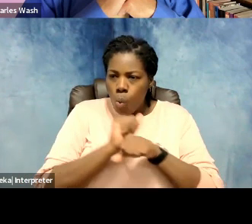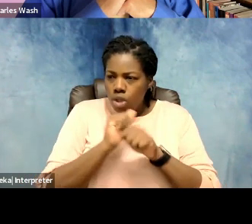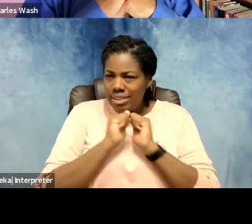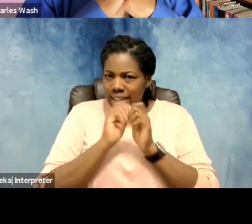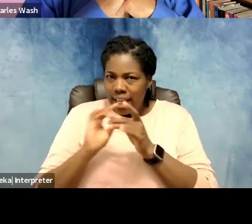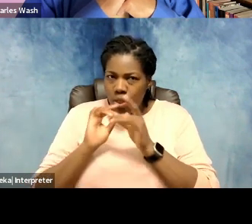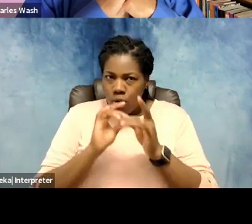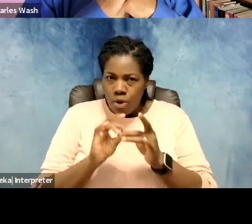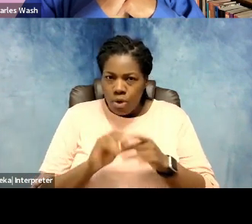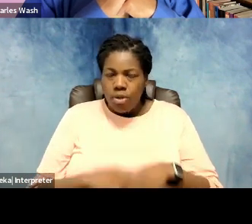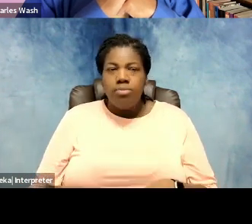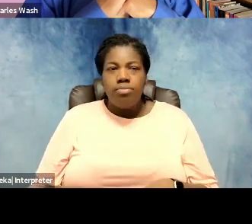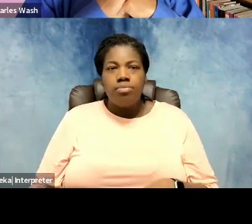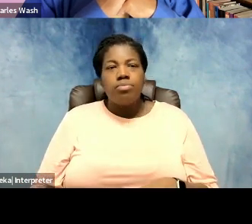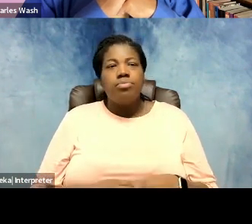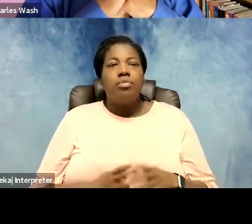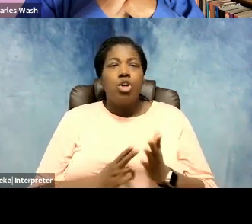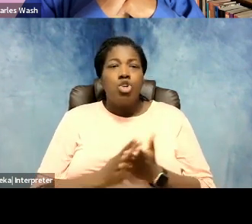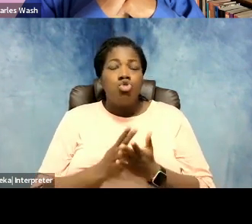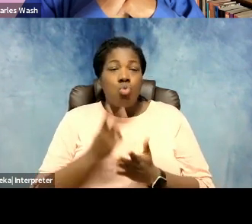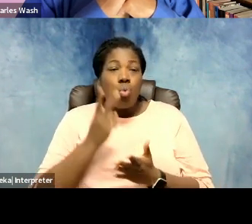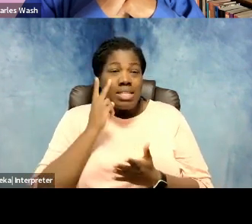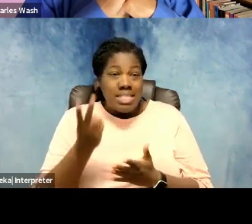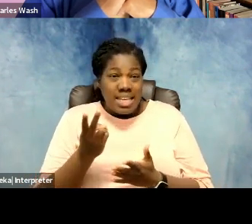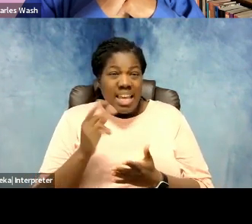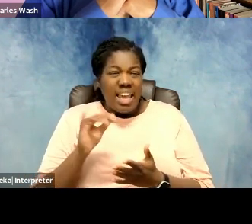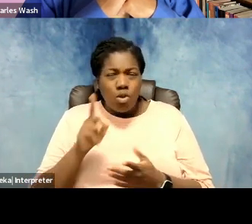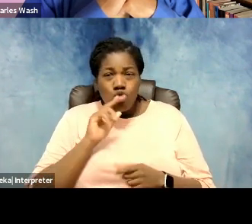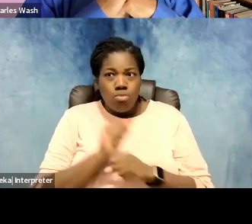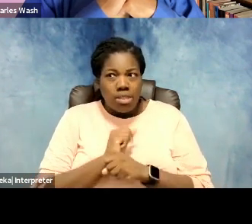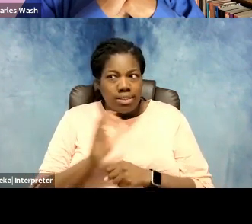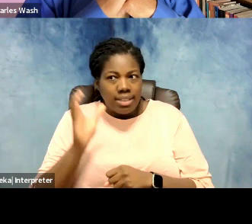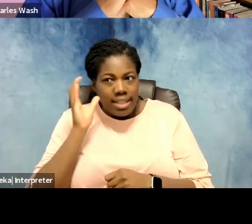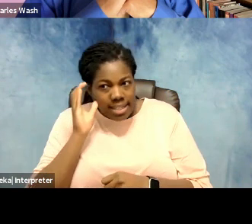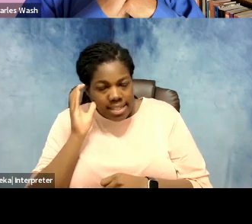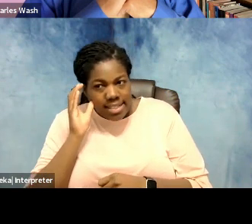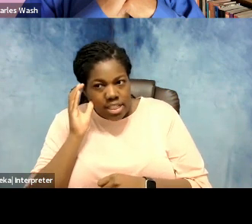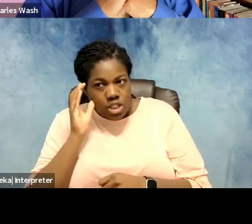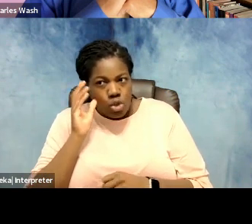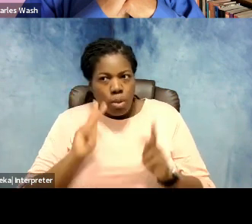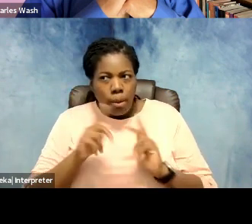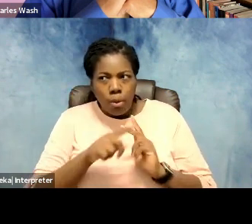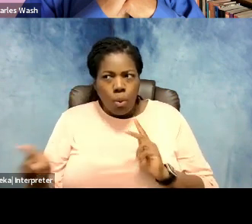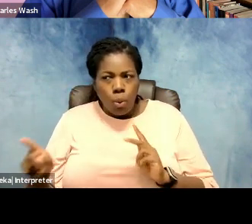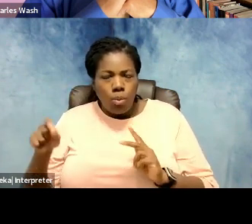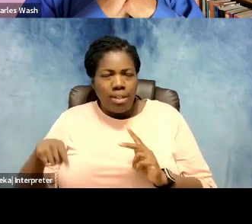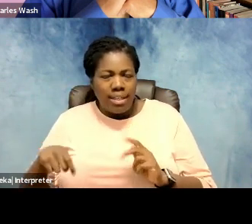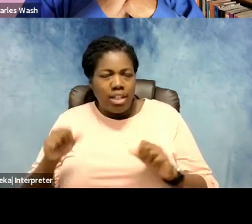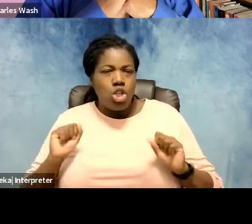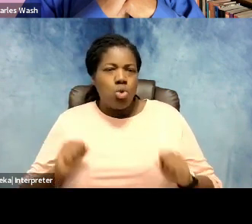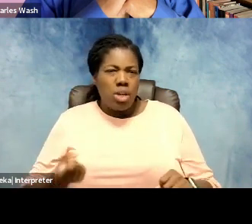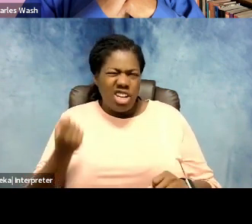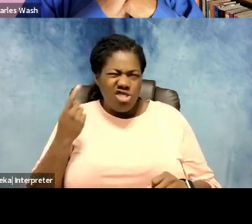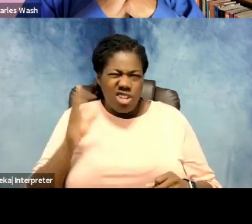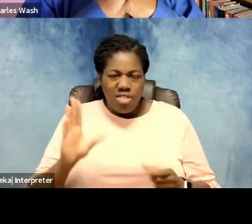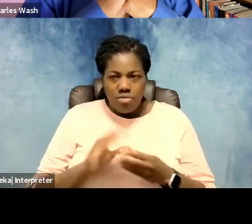that work. Truth seeing, this idea that if you can truly listen to what people need, then you can understand what they're